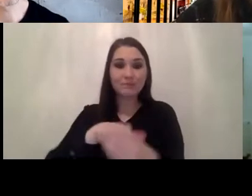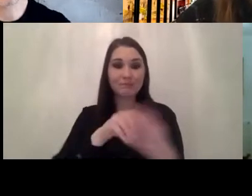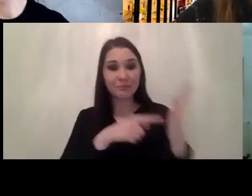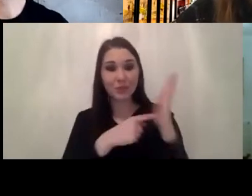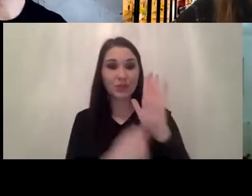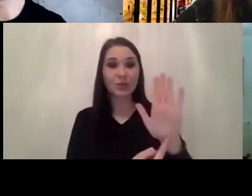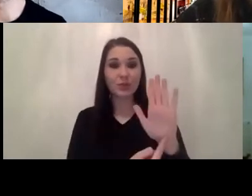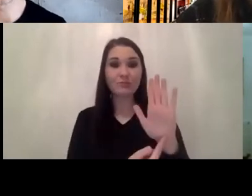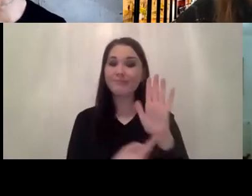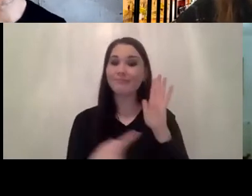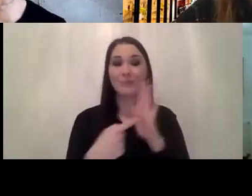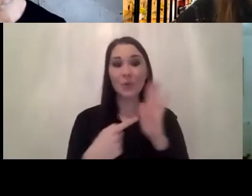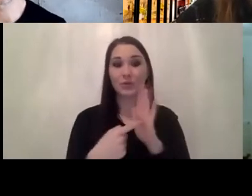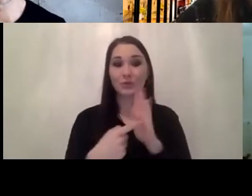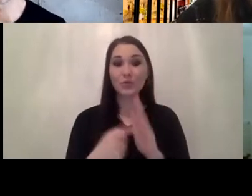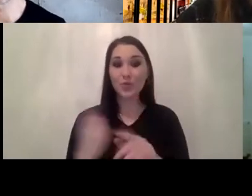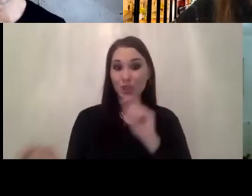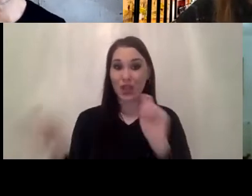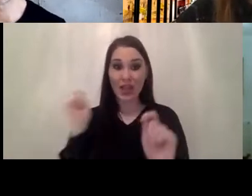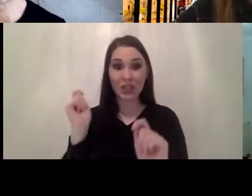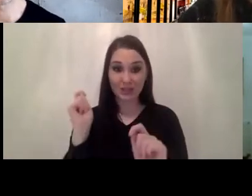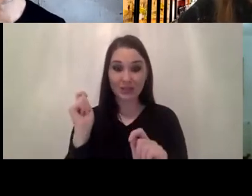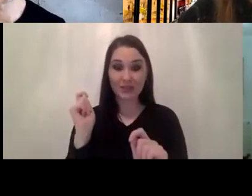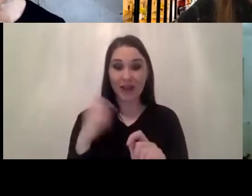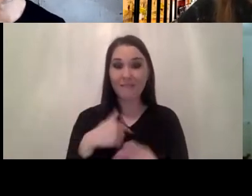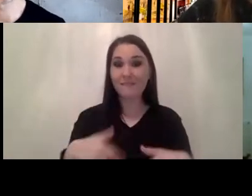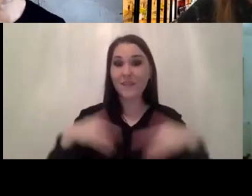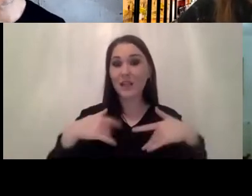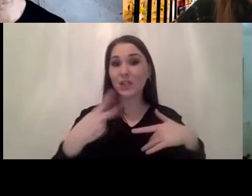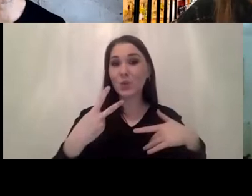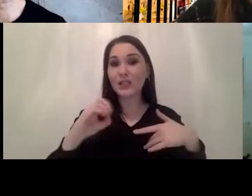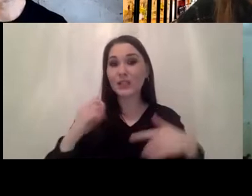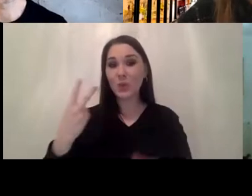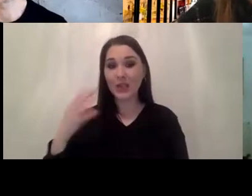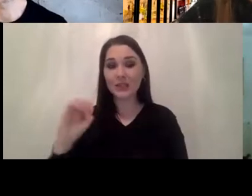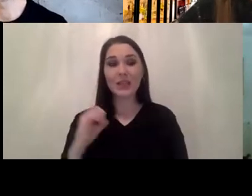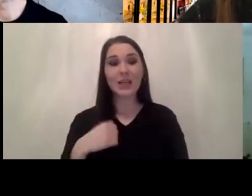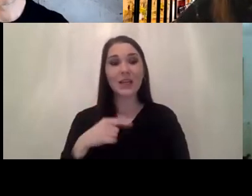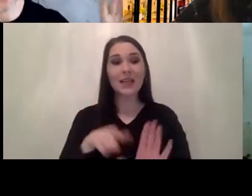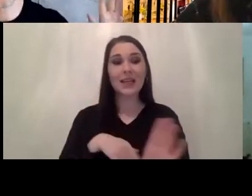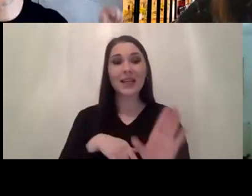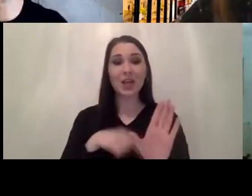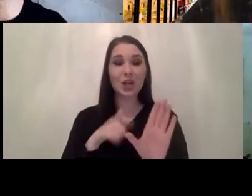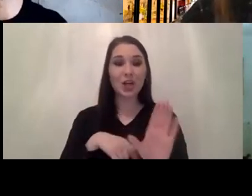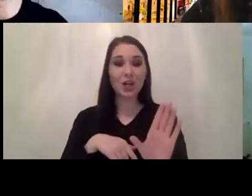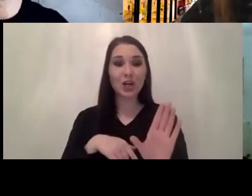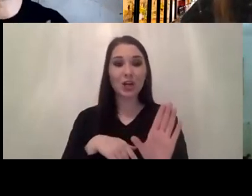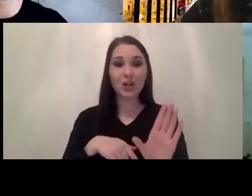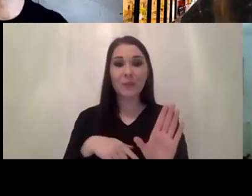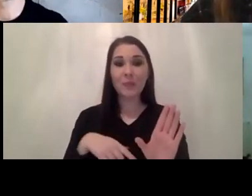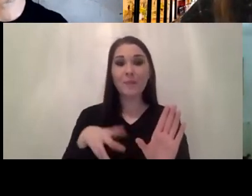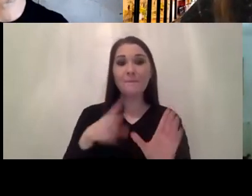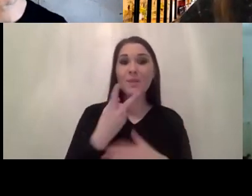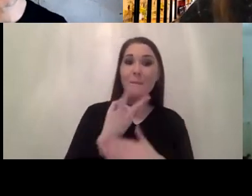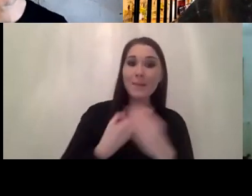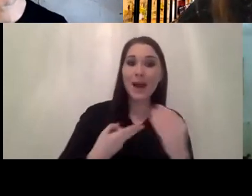if anything, I think you know, one of the changes I felt in 2020 was it was the year that sort of, you know, non-binary and